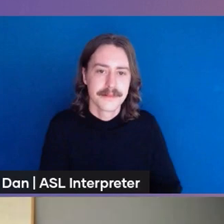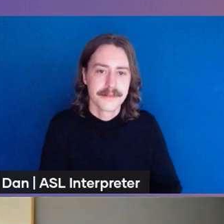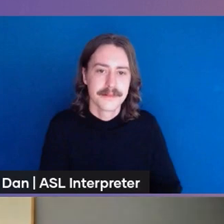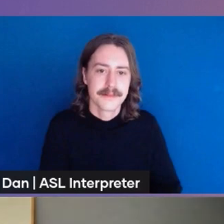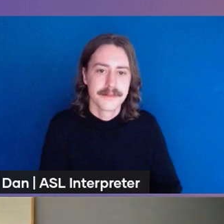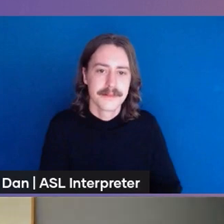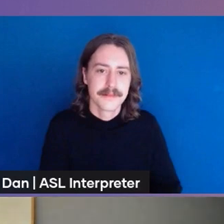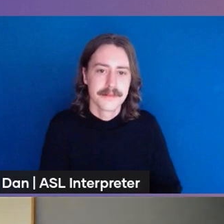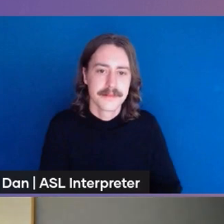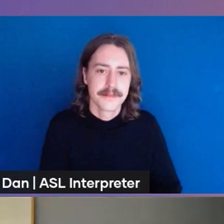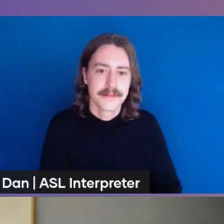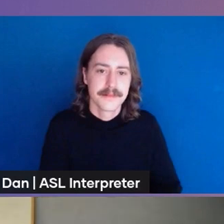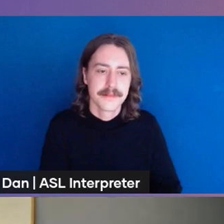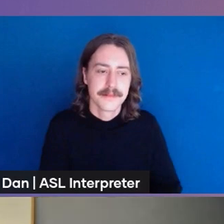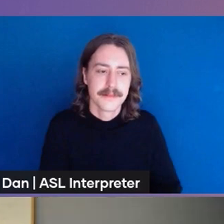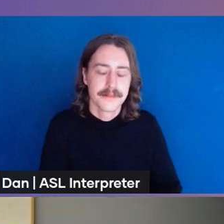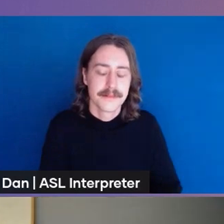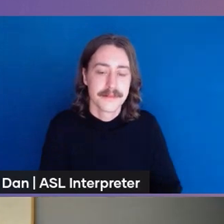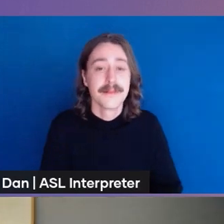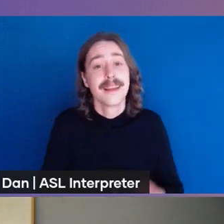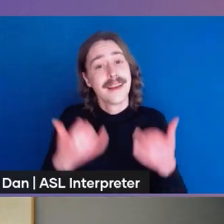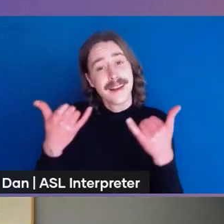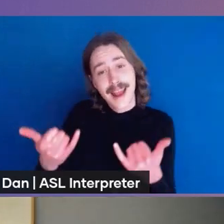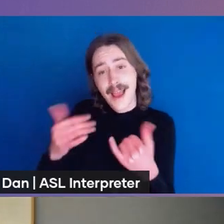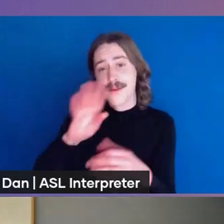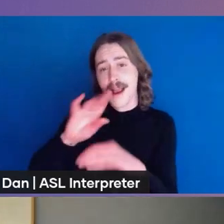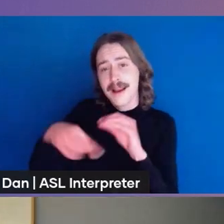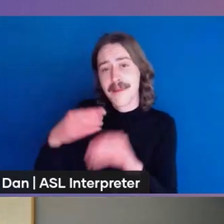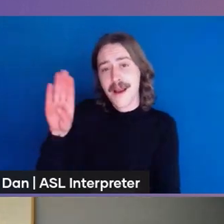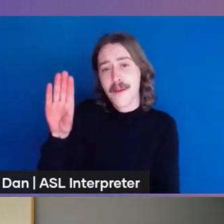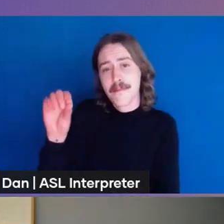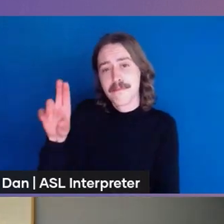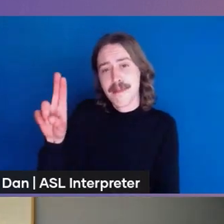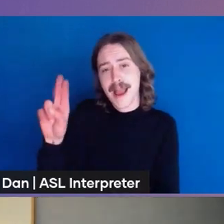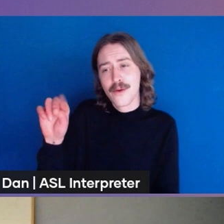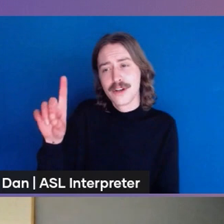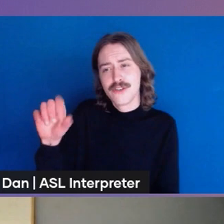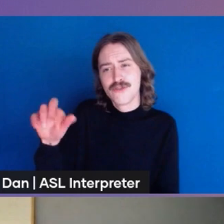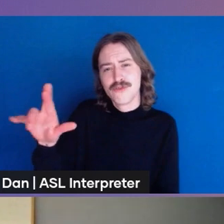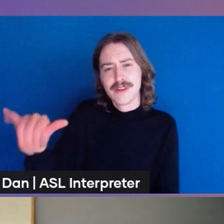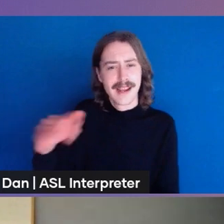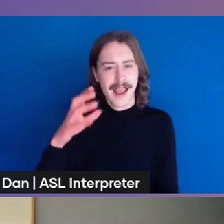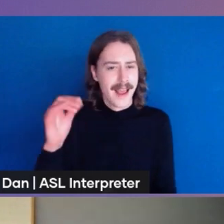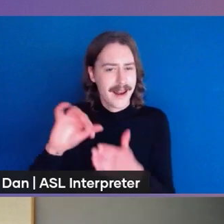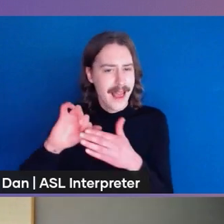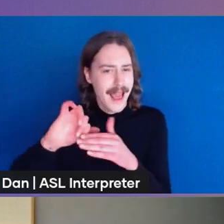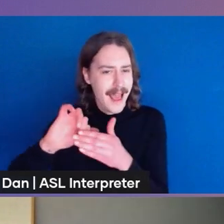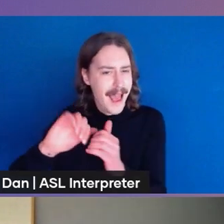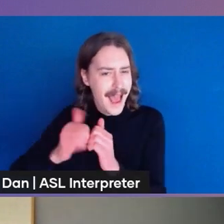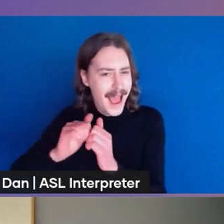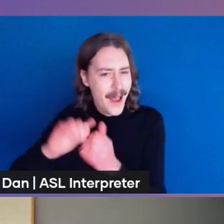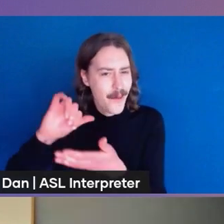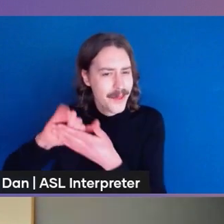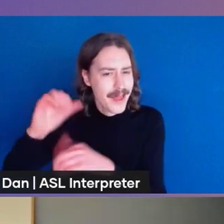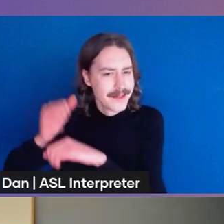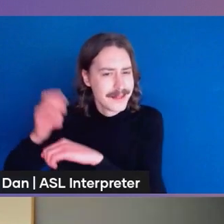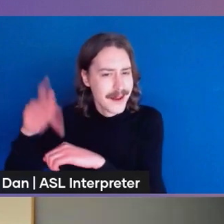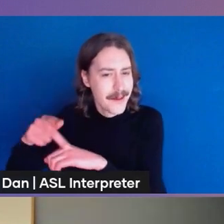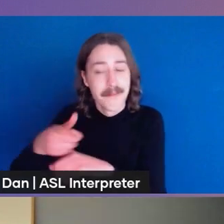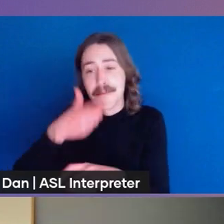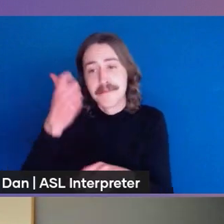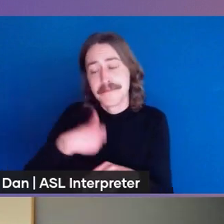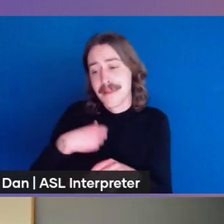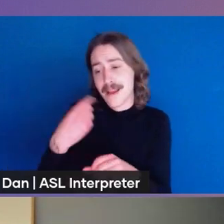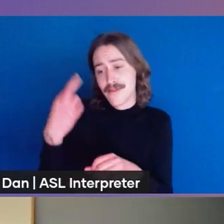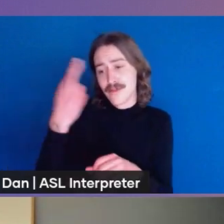And so then we get to Boundary and how this came to be. We realized that using the PIM key is not the